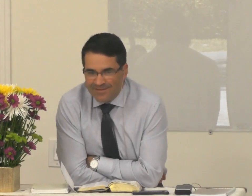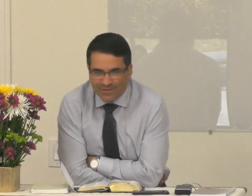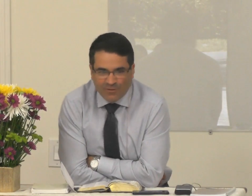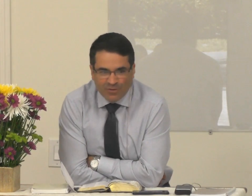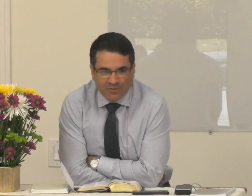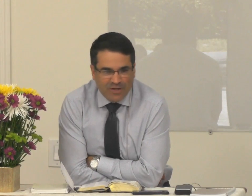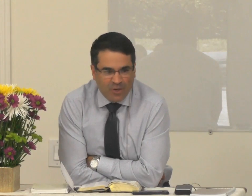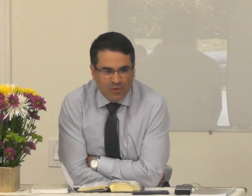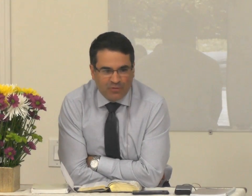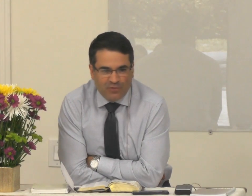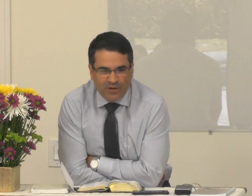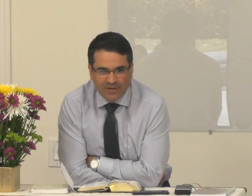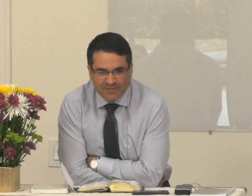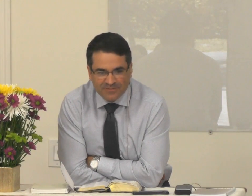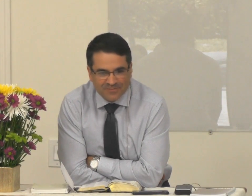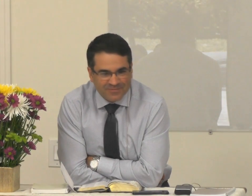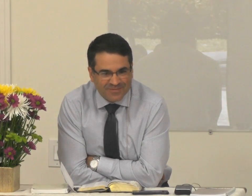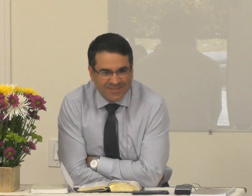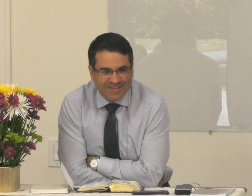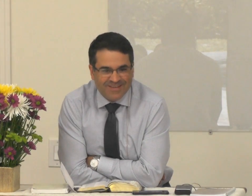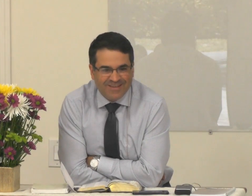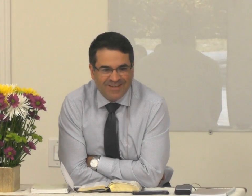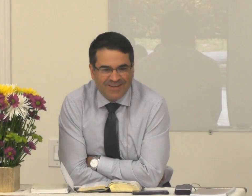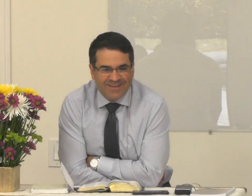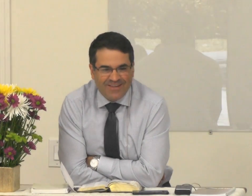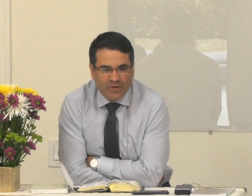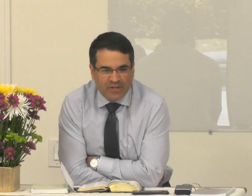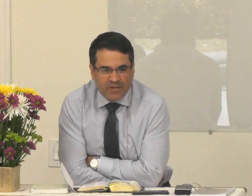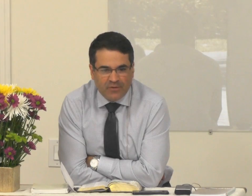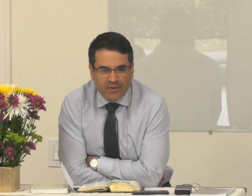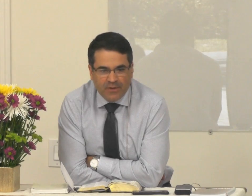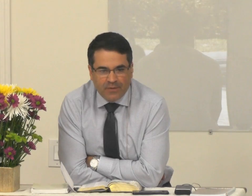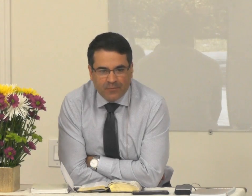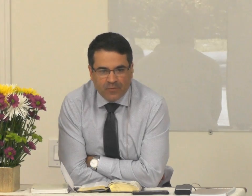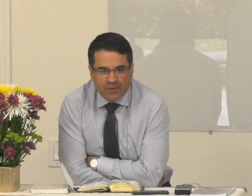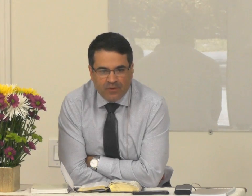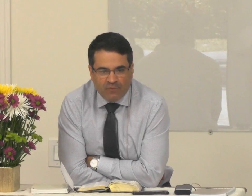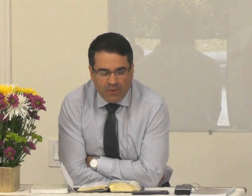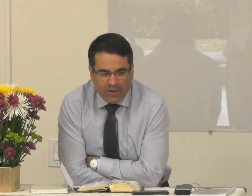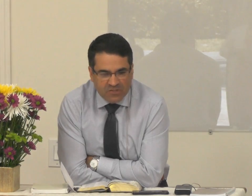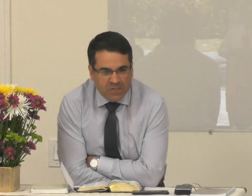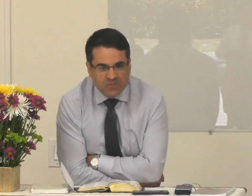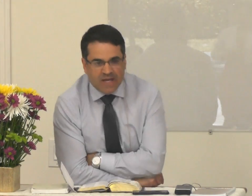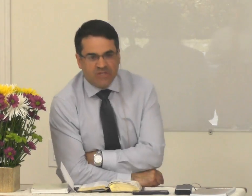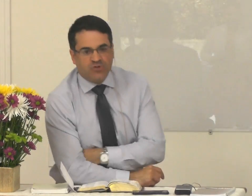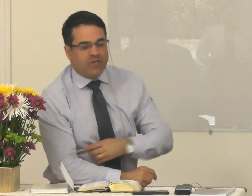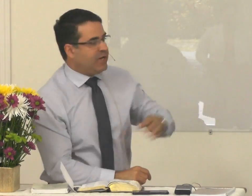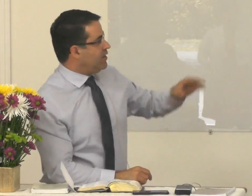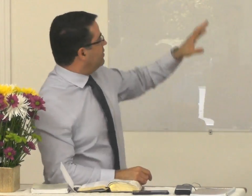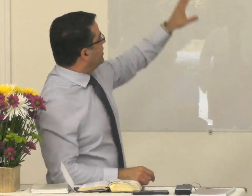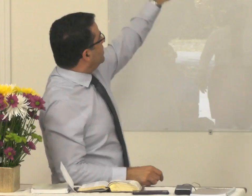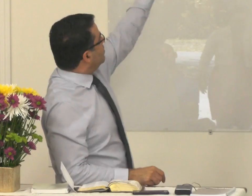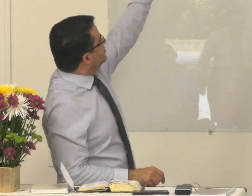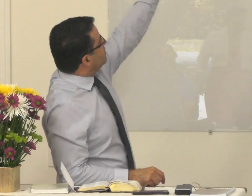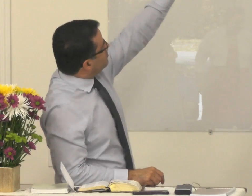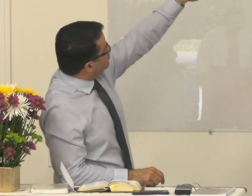So if you stay quiet, that means yes. Where's the mic?